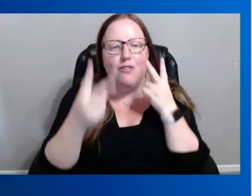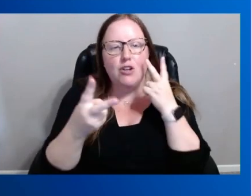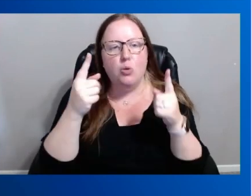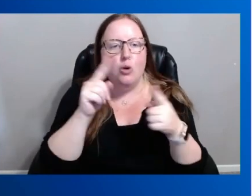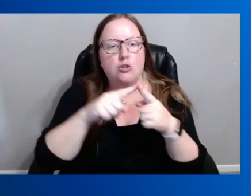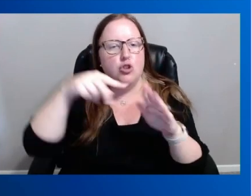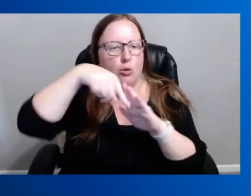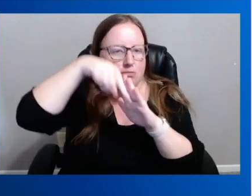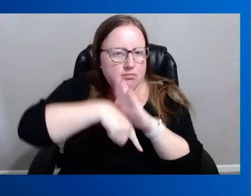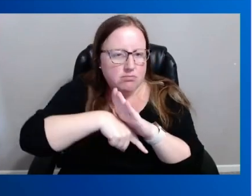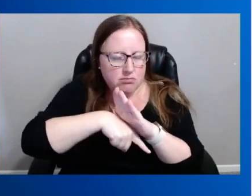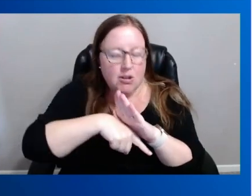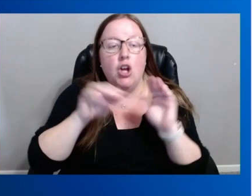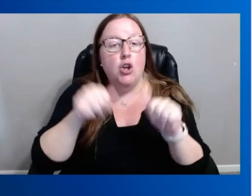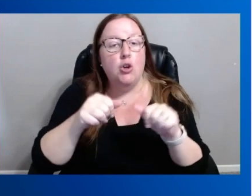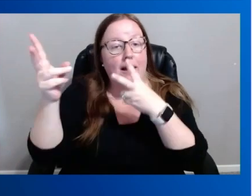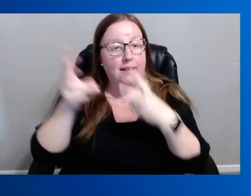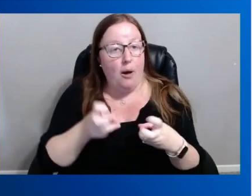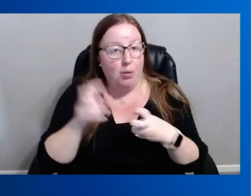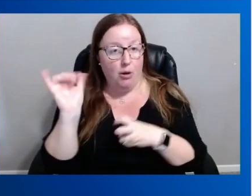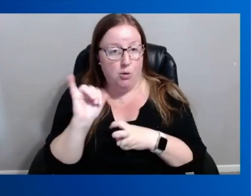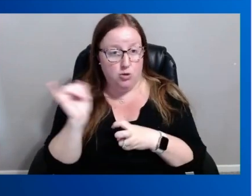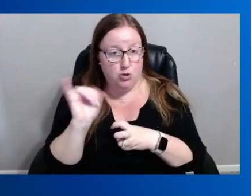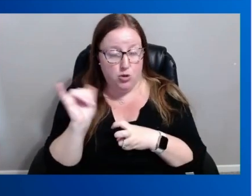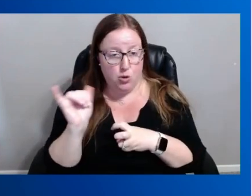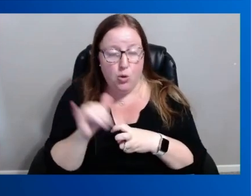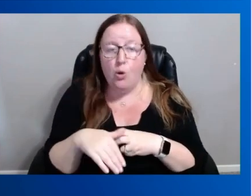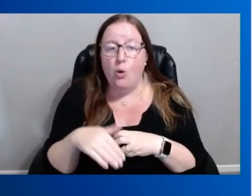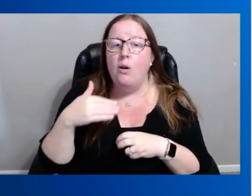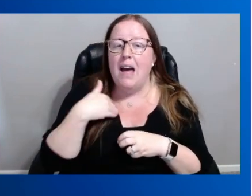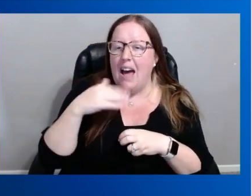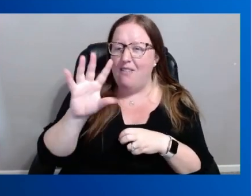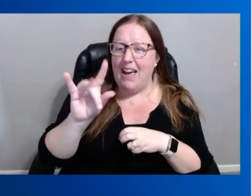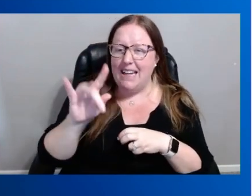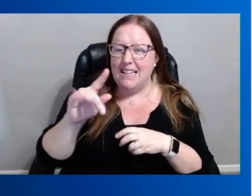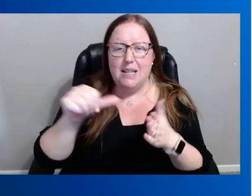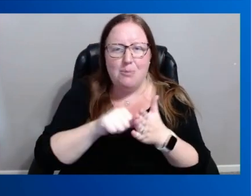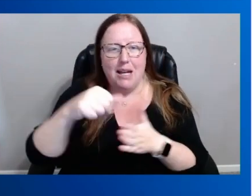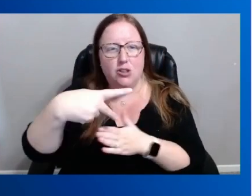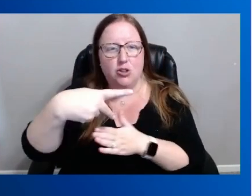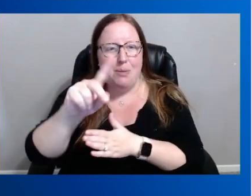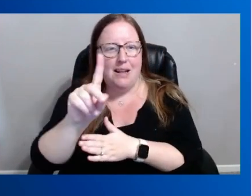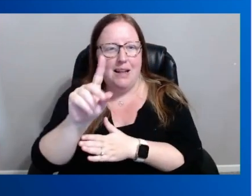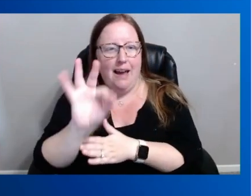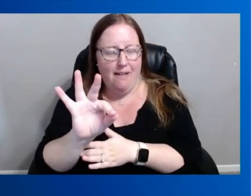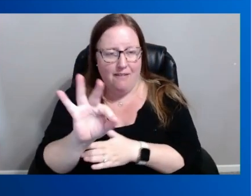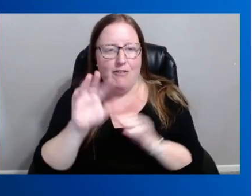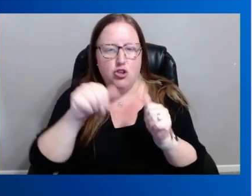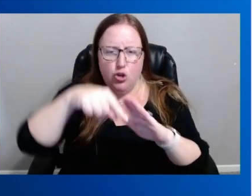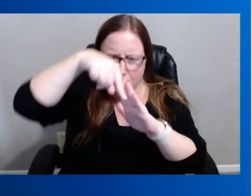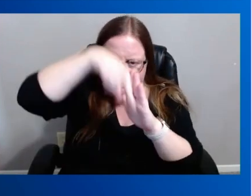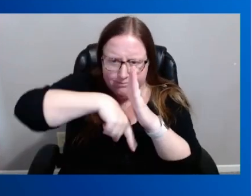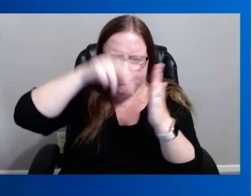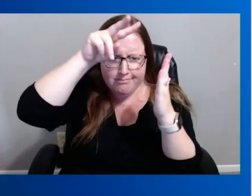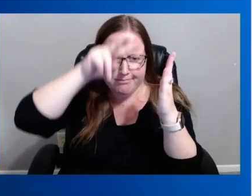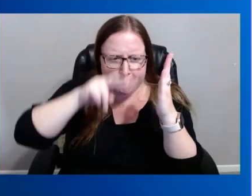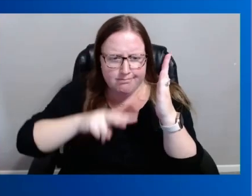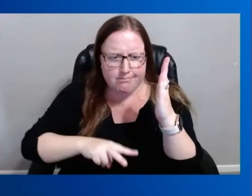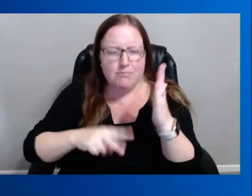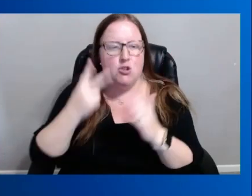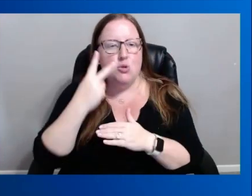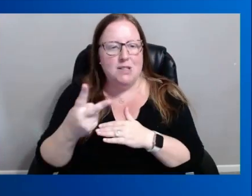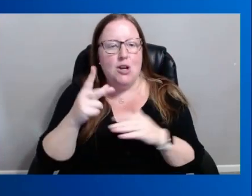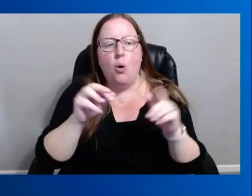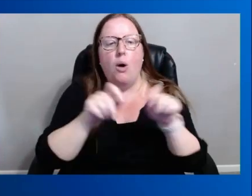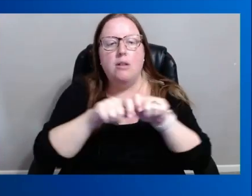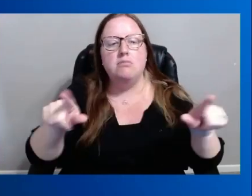you can download these offline. There's like an 80-page PDF you can download again to dive deeper or dish them out to your teams. And